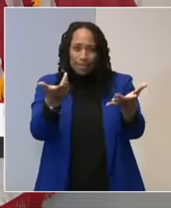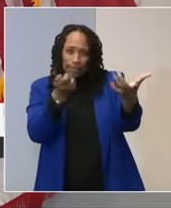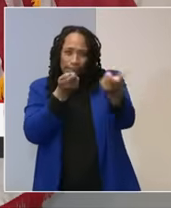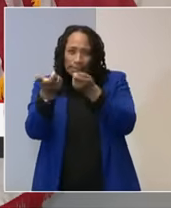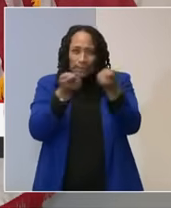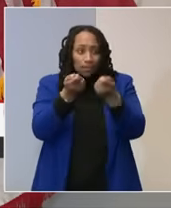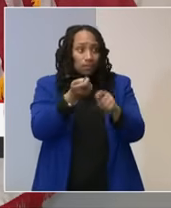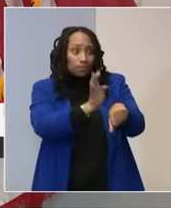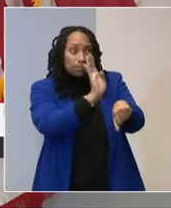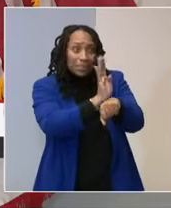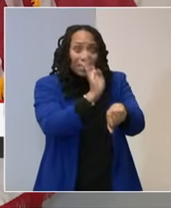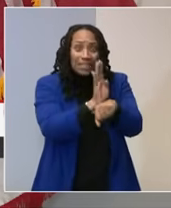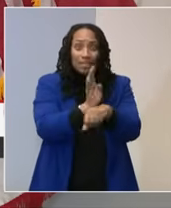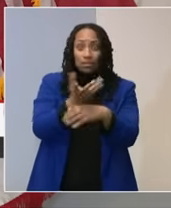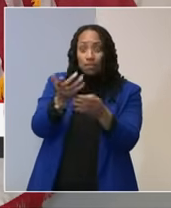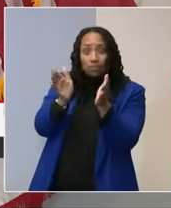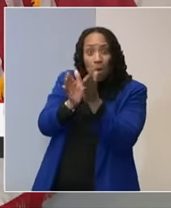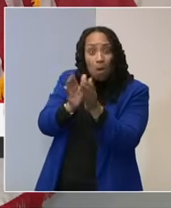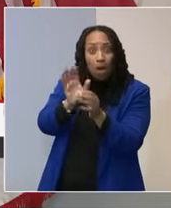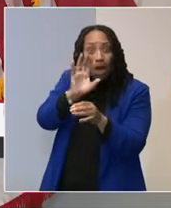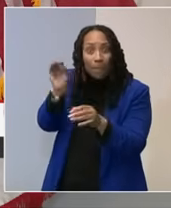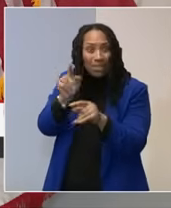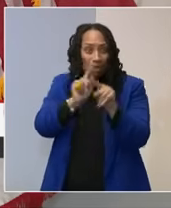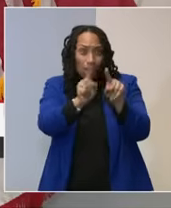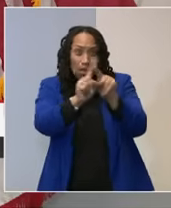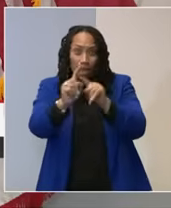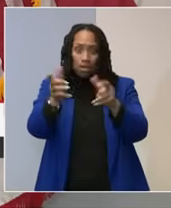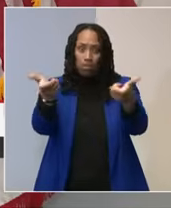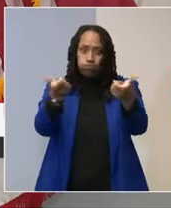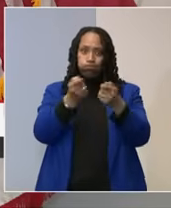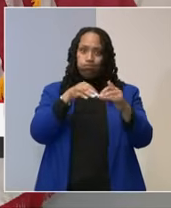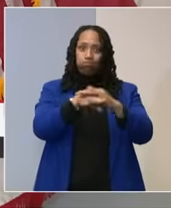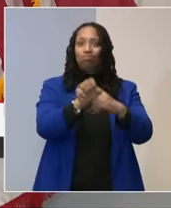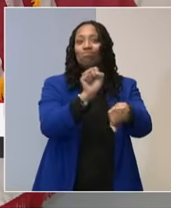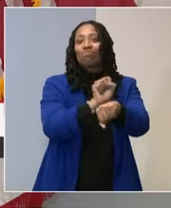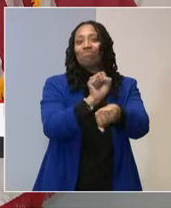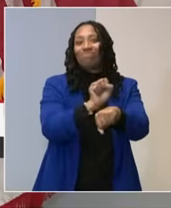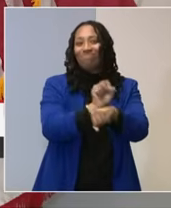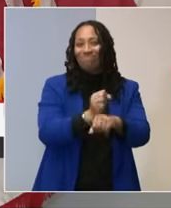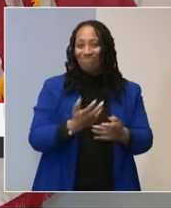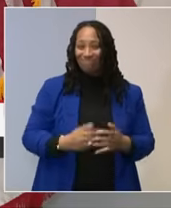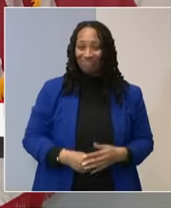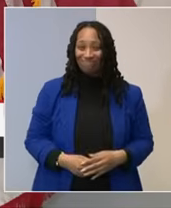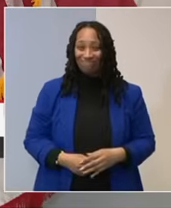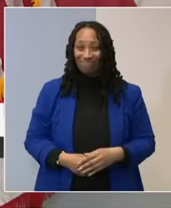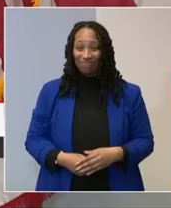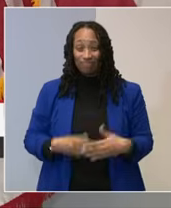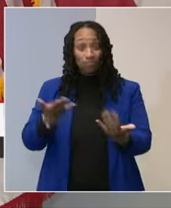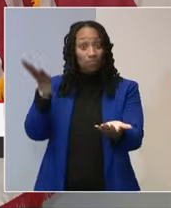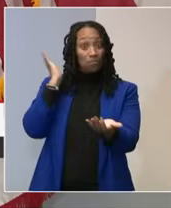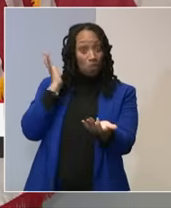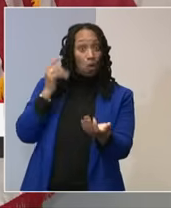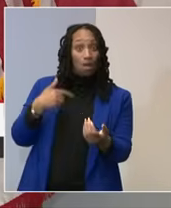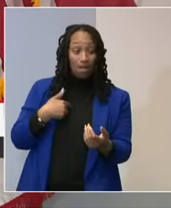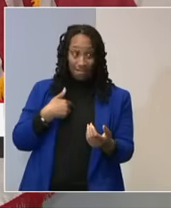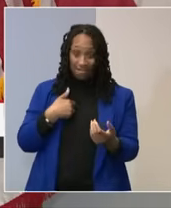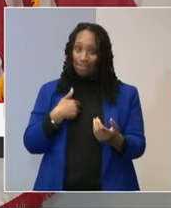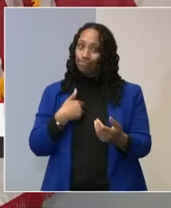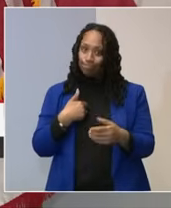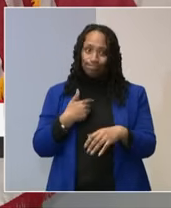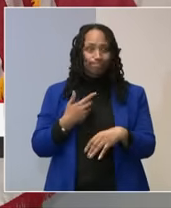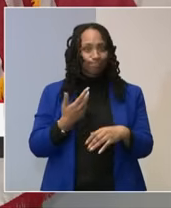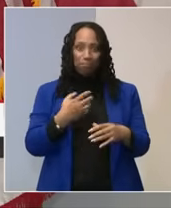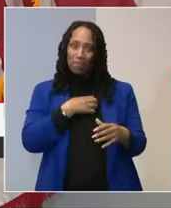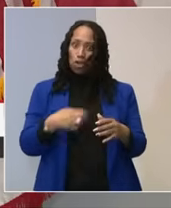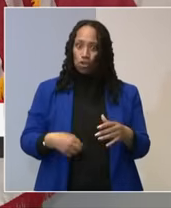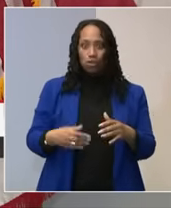think when I became mayor, the unemployment numbers were over 11%. Before the pandemic, we got it below 10%. I think we're